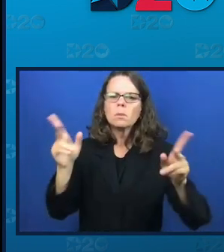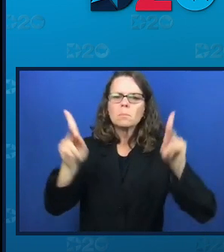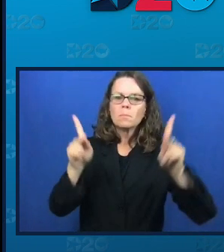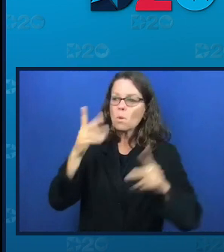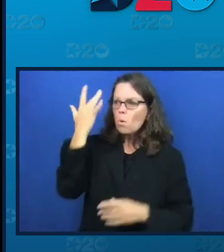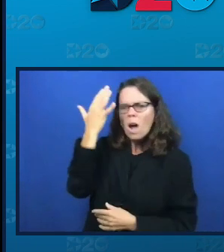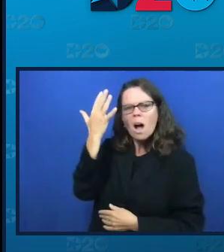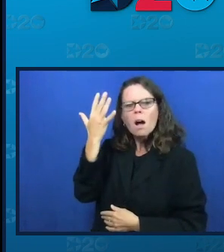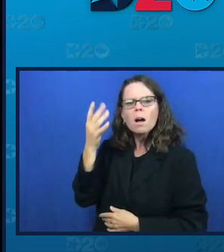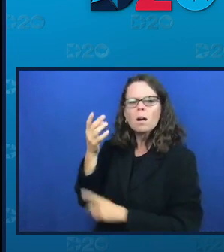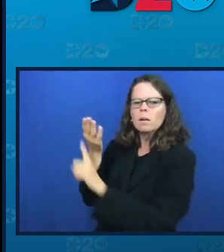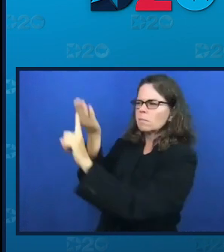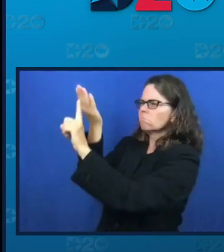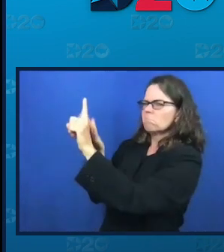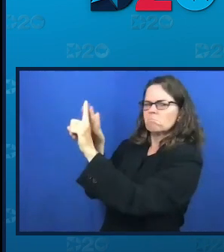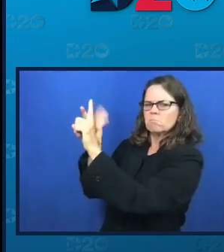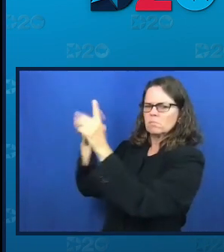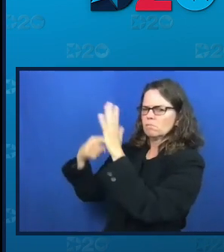courage.